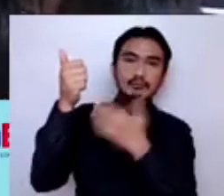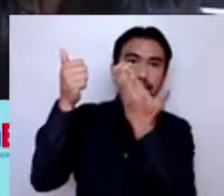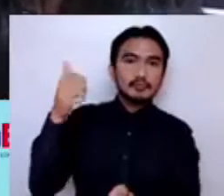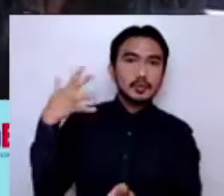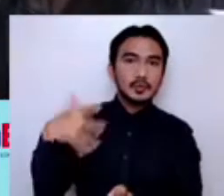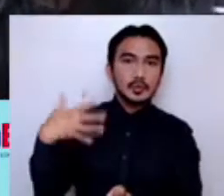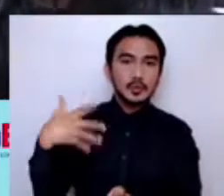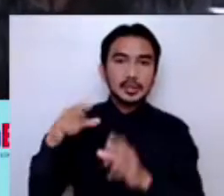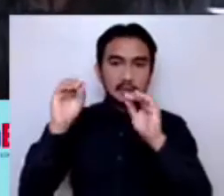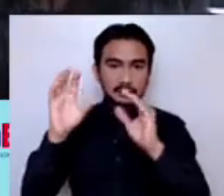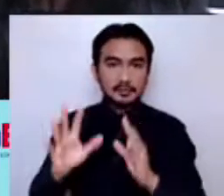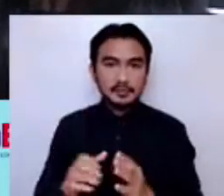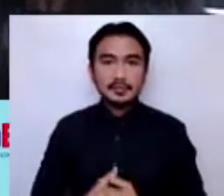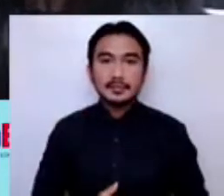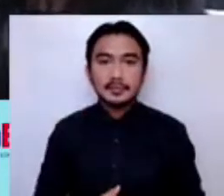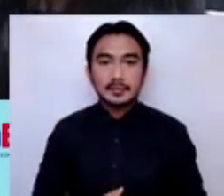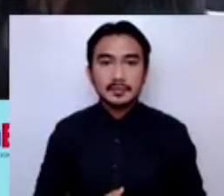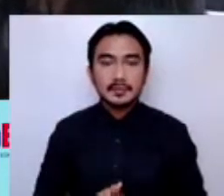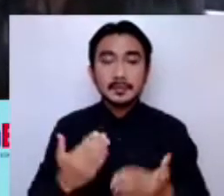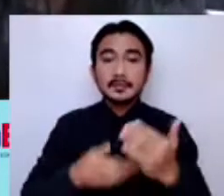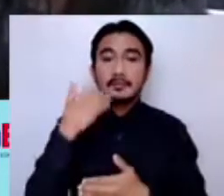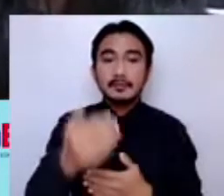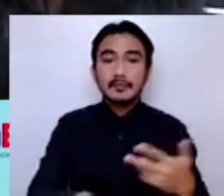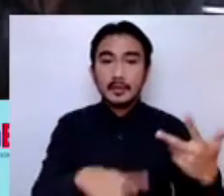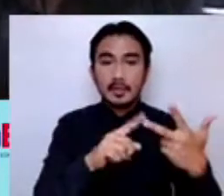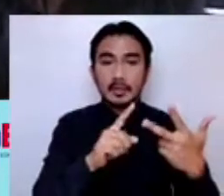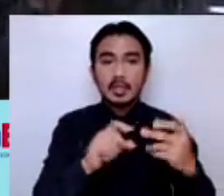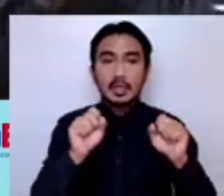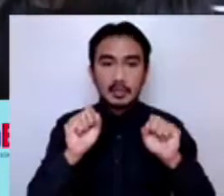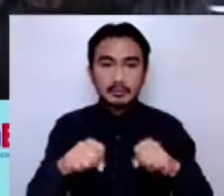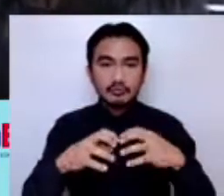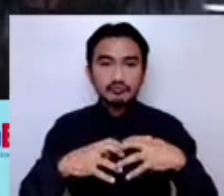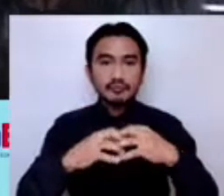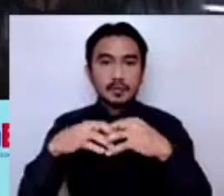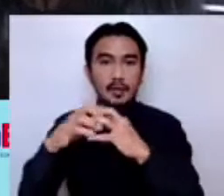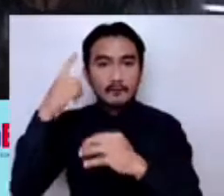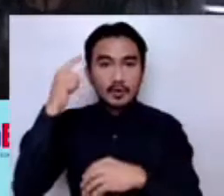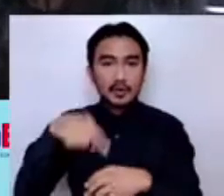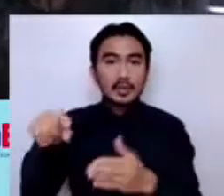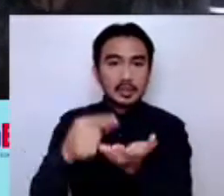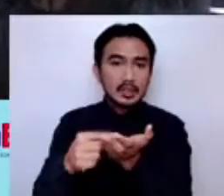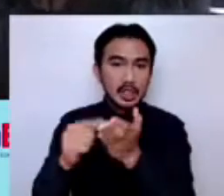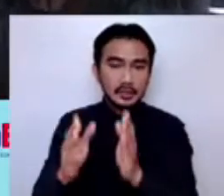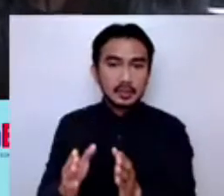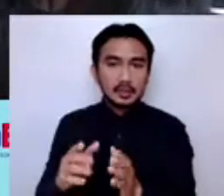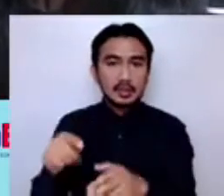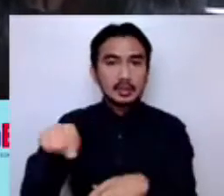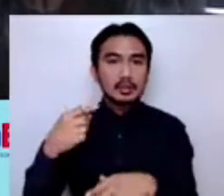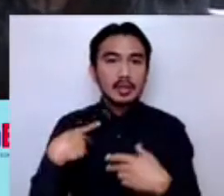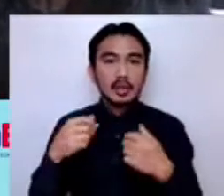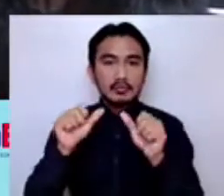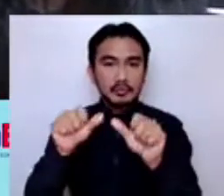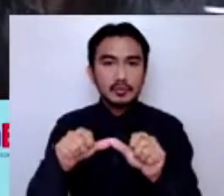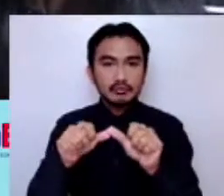teachers. Next one, third, capacity building for our raters to maintain credibility and mitigate bias